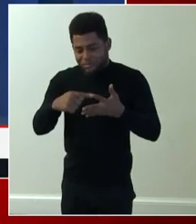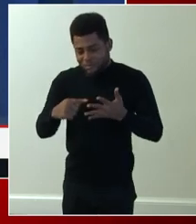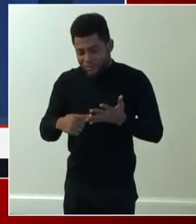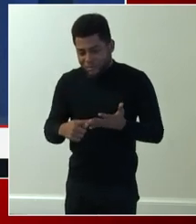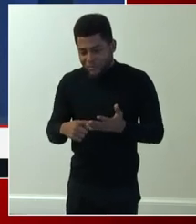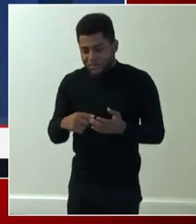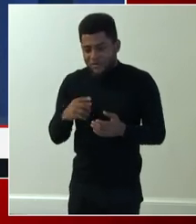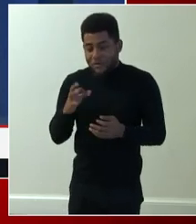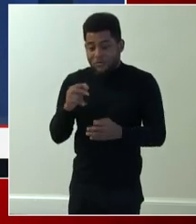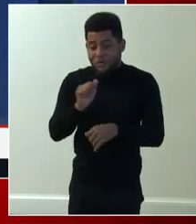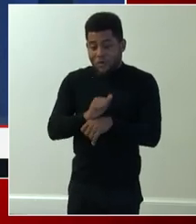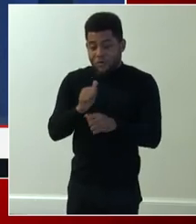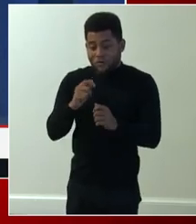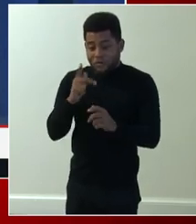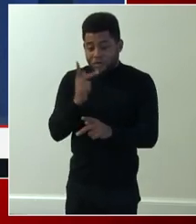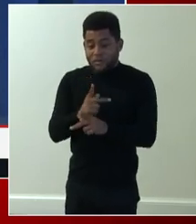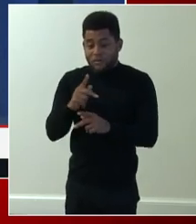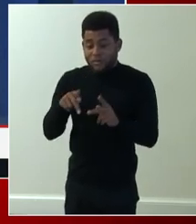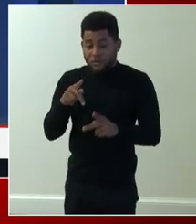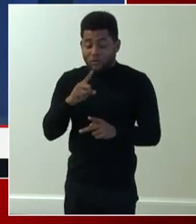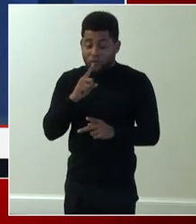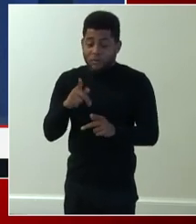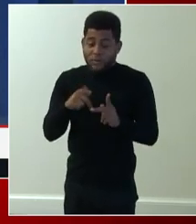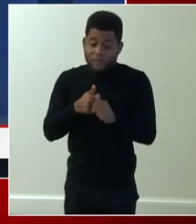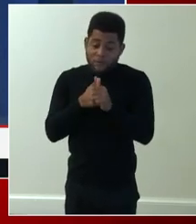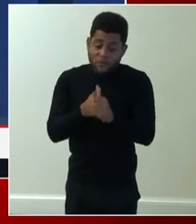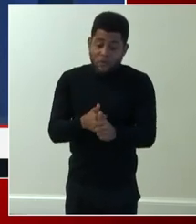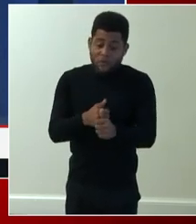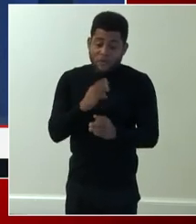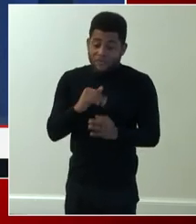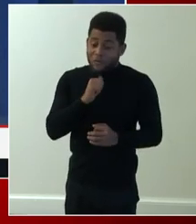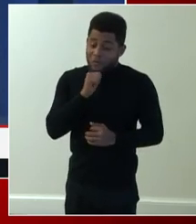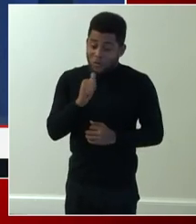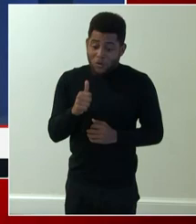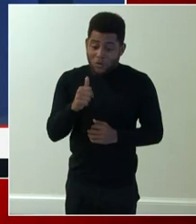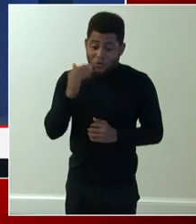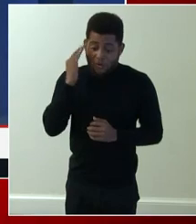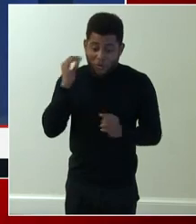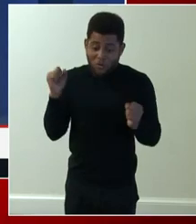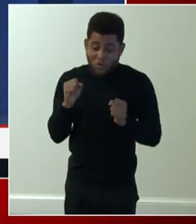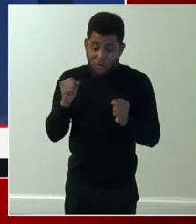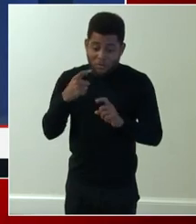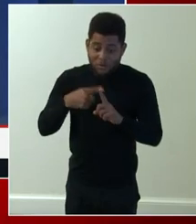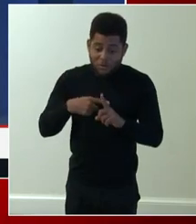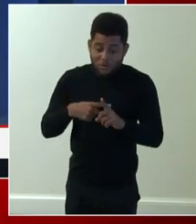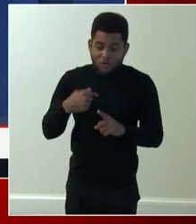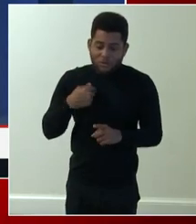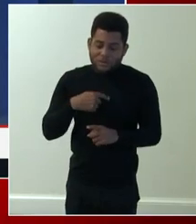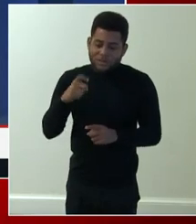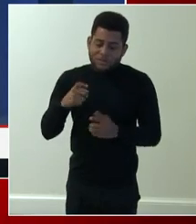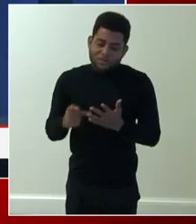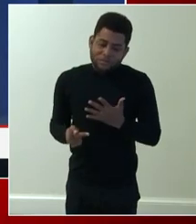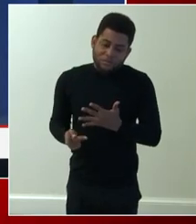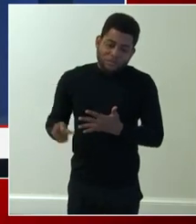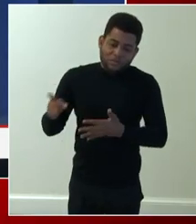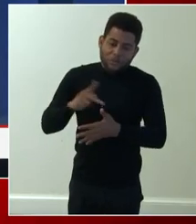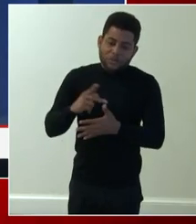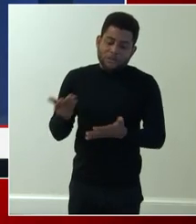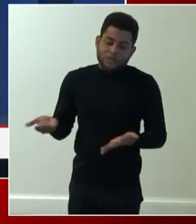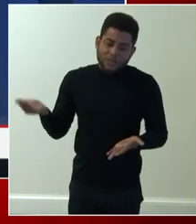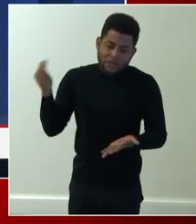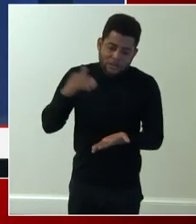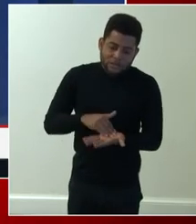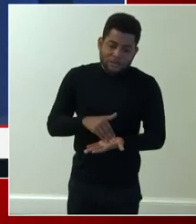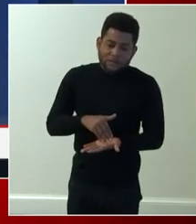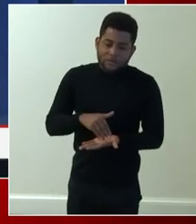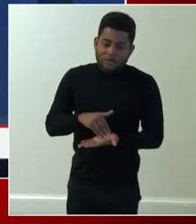people should be following, especially as we go in to the winter surge months where we will be needing to prioritize where we do where DC Health